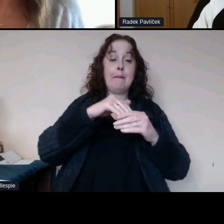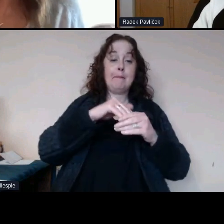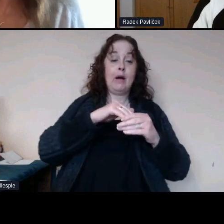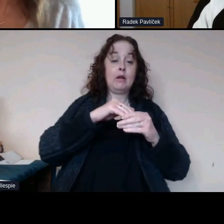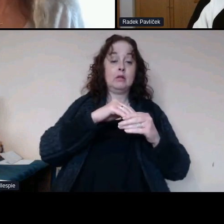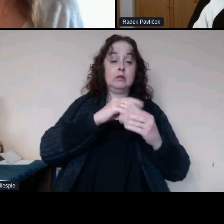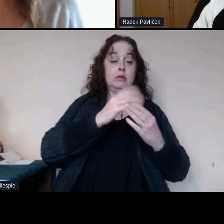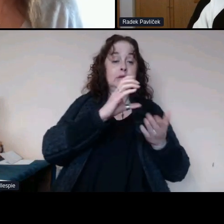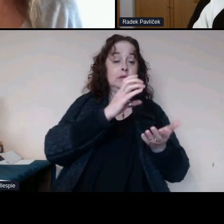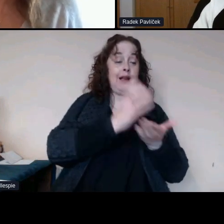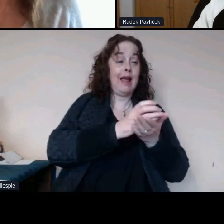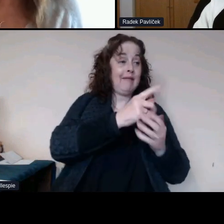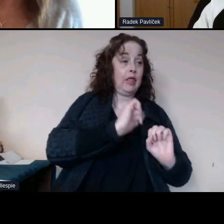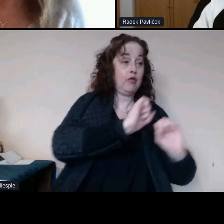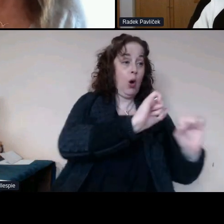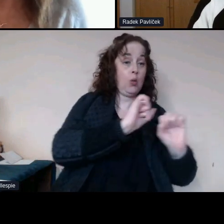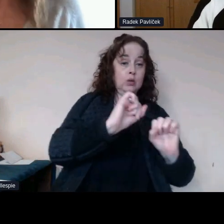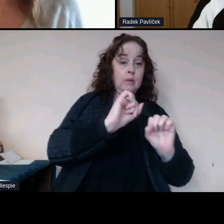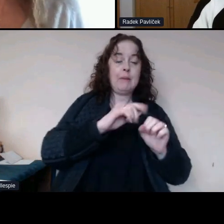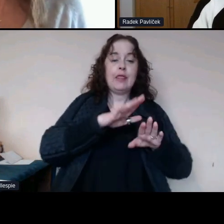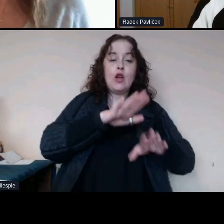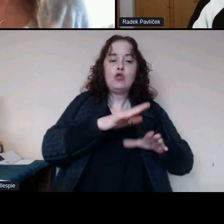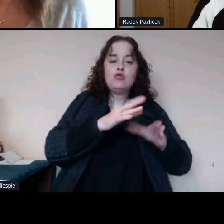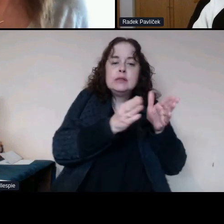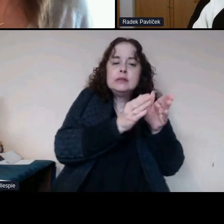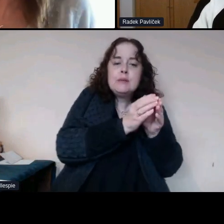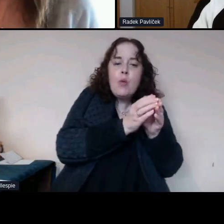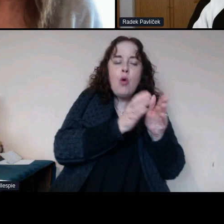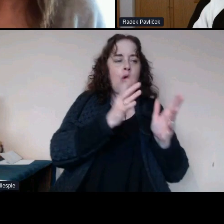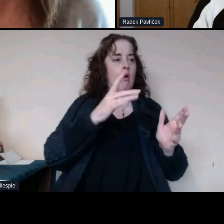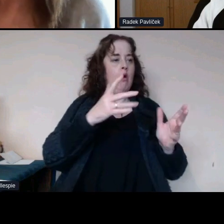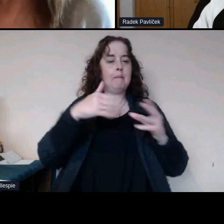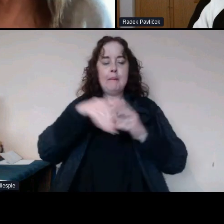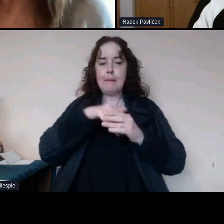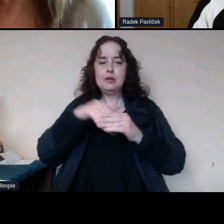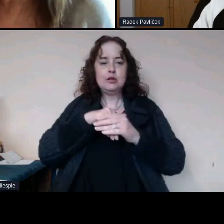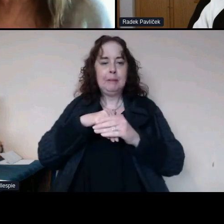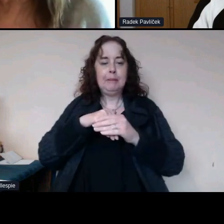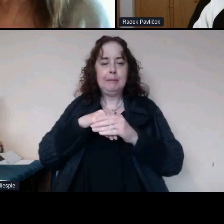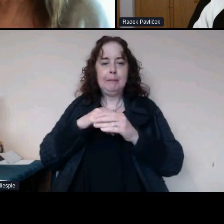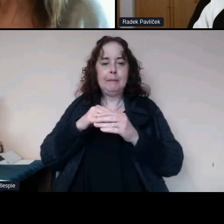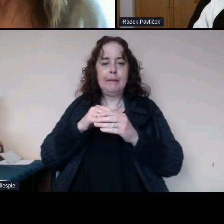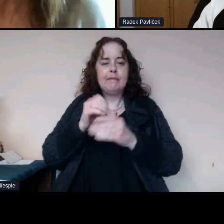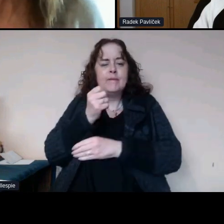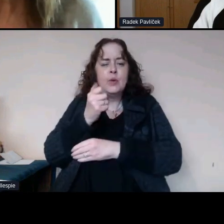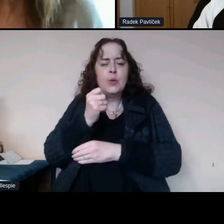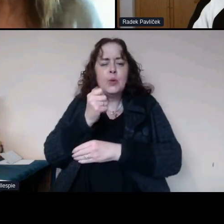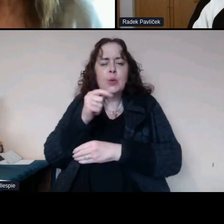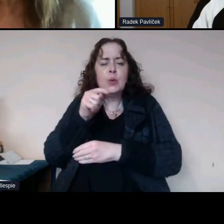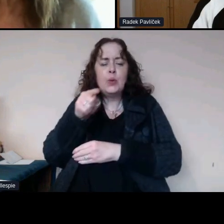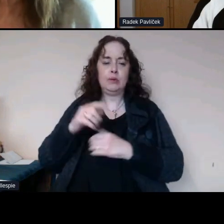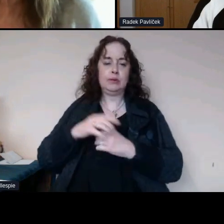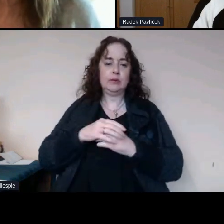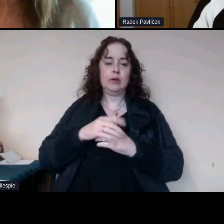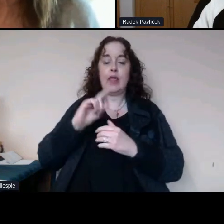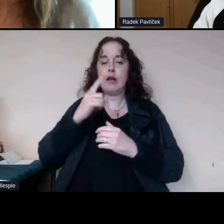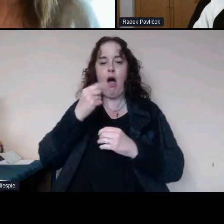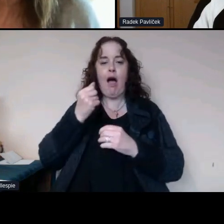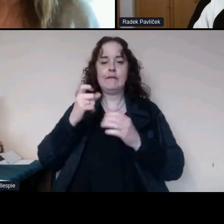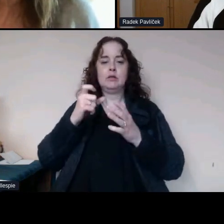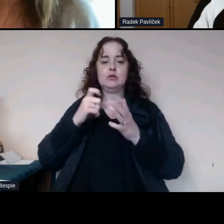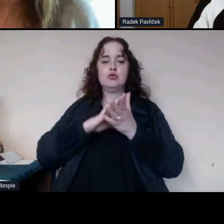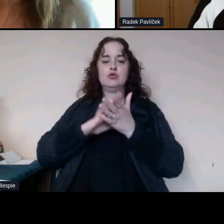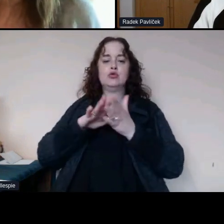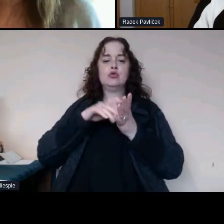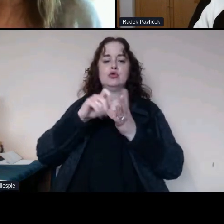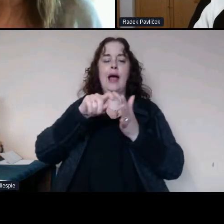sometimes because the country is very small or because the membership is not big enough to sustain a chapter. So maybe Beatriz, do you